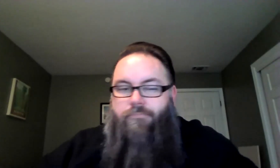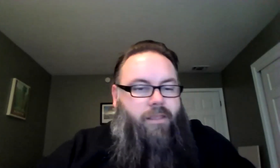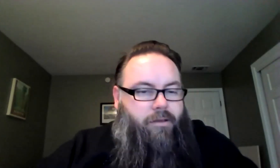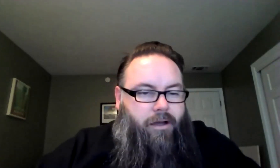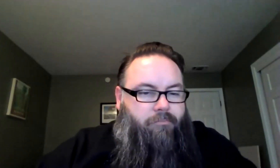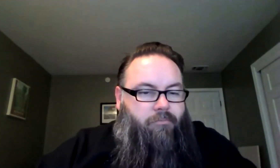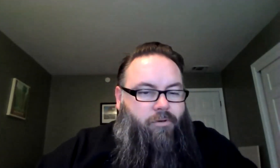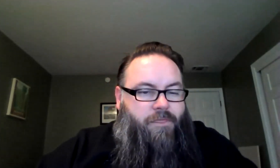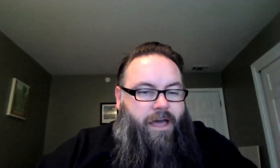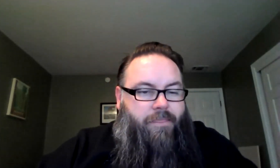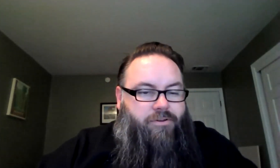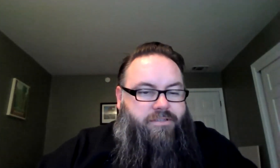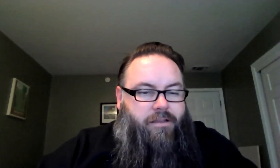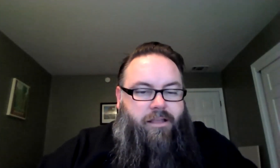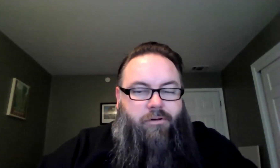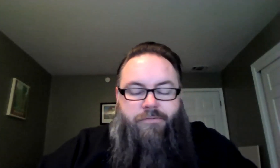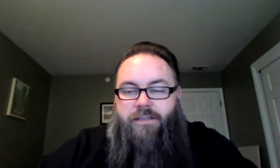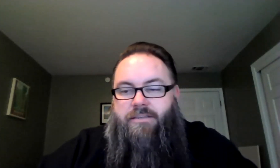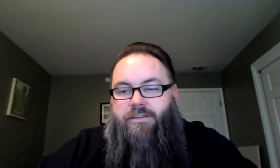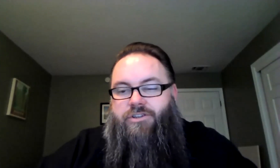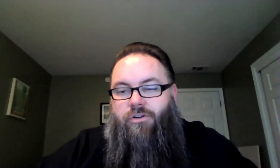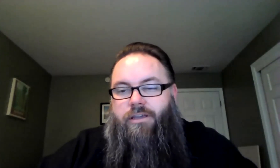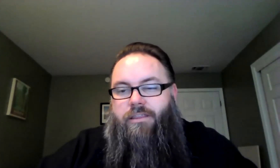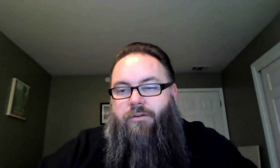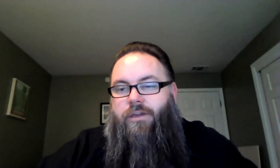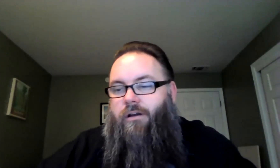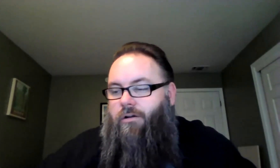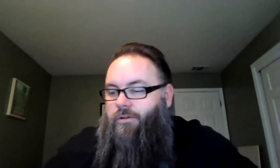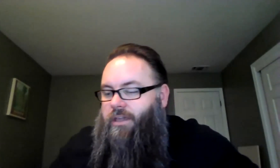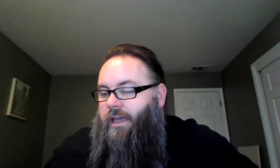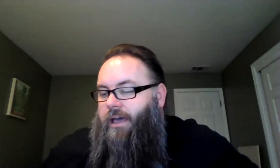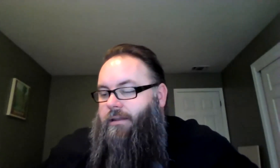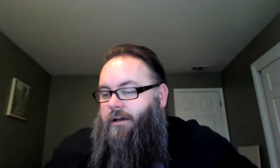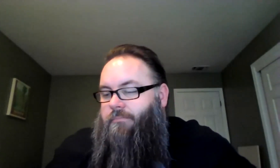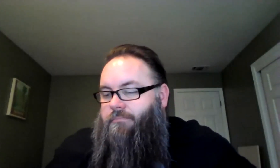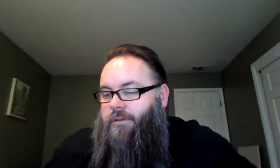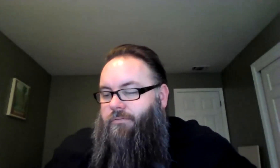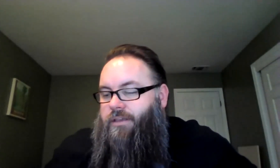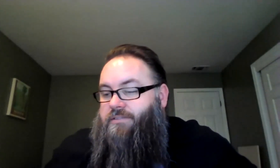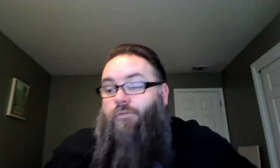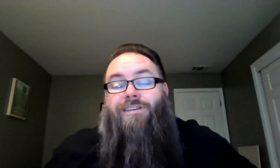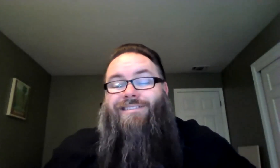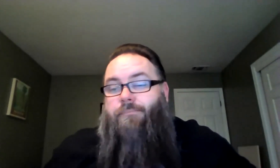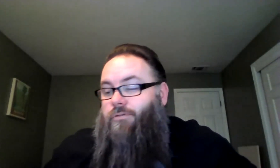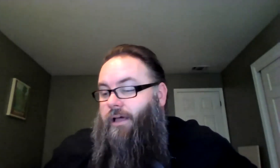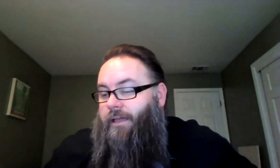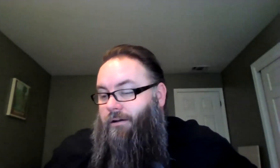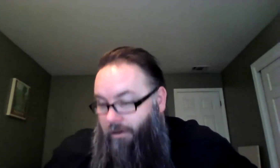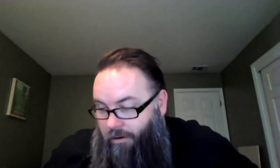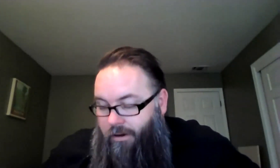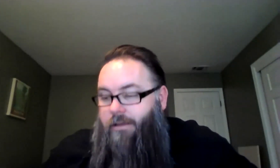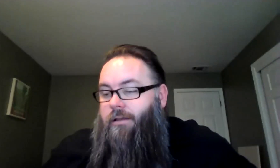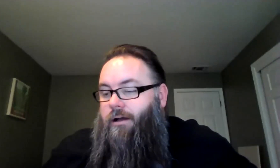so with that, there's a number of things internally that we are looking at, things, for example,